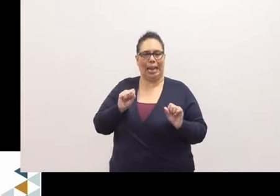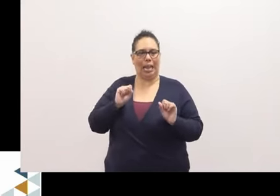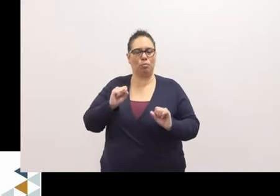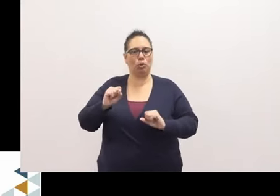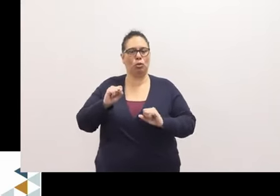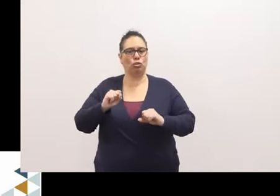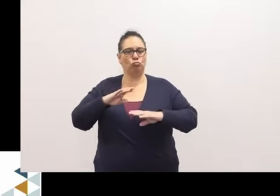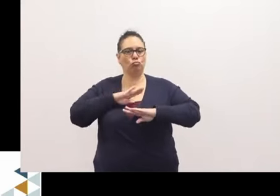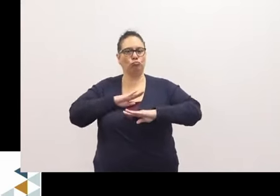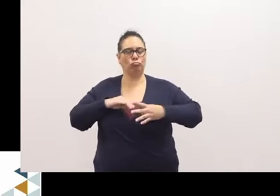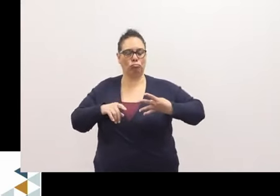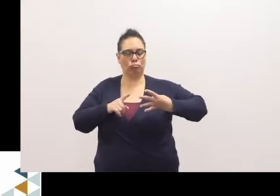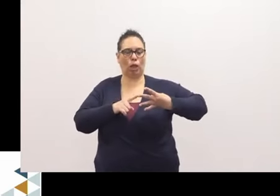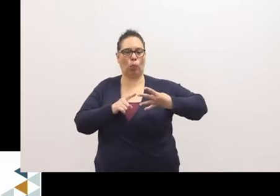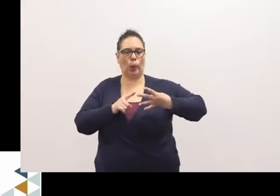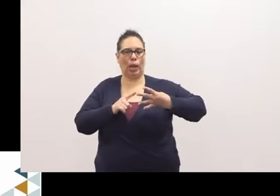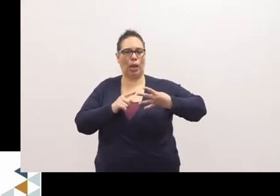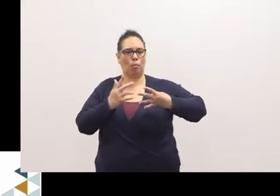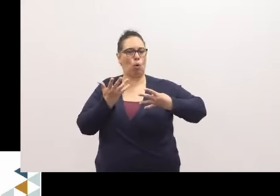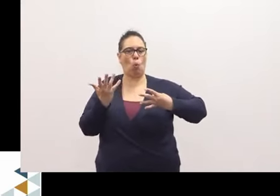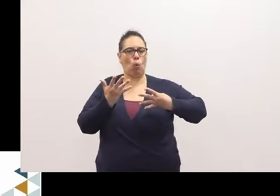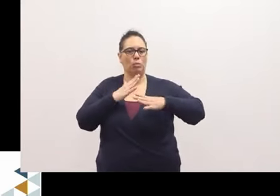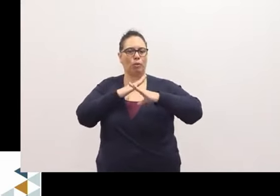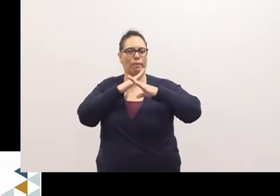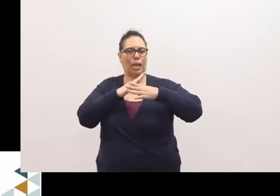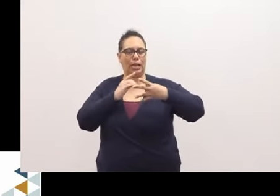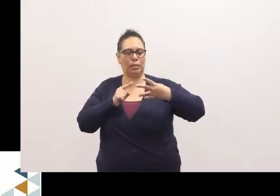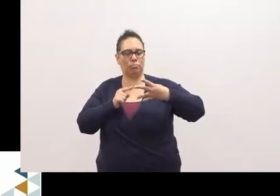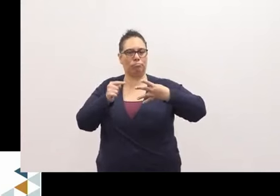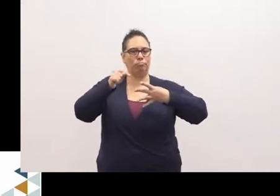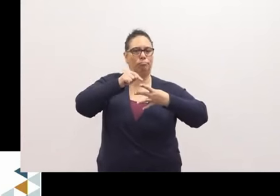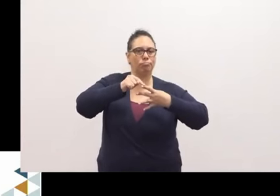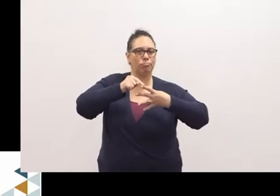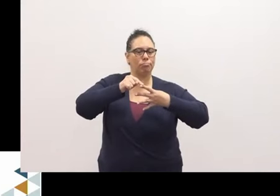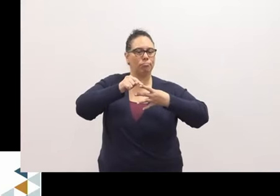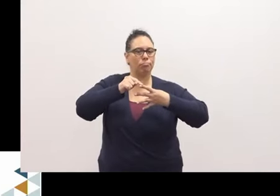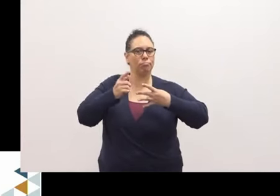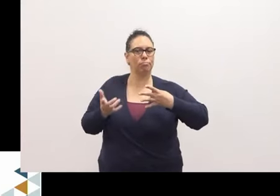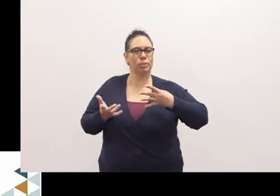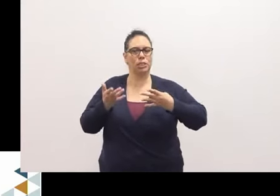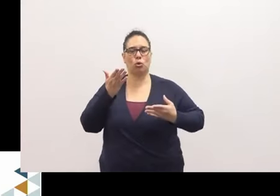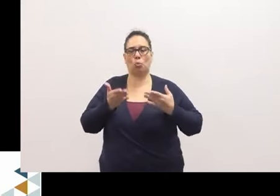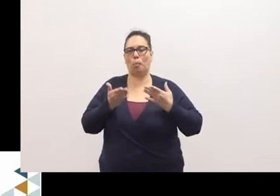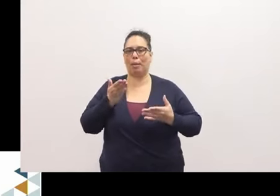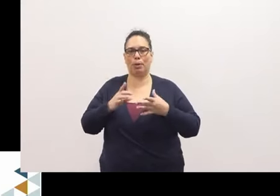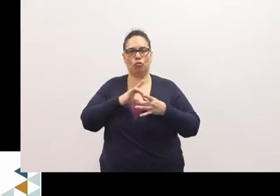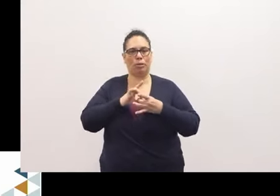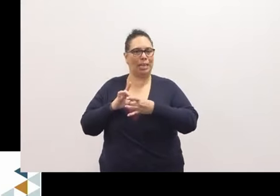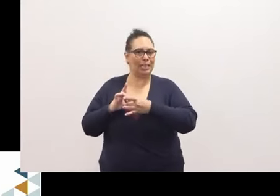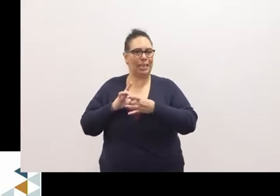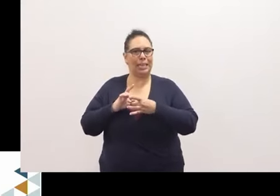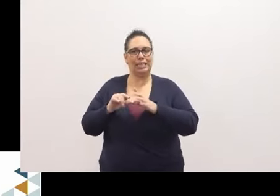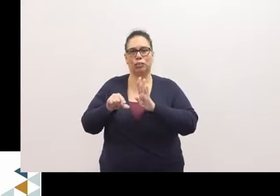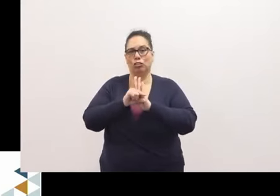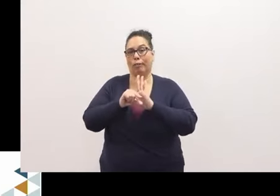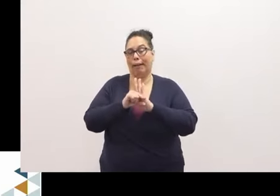that 3, and what's keeping them from getting the 4. So it might be related perhaps to the